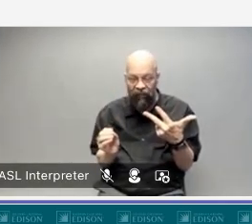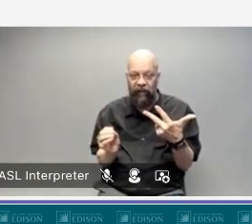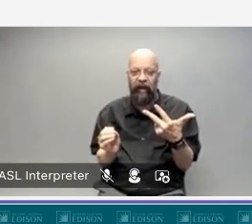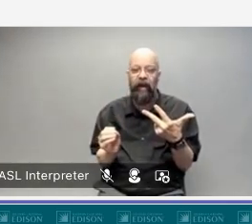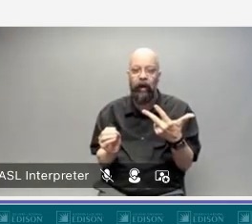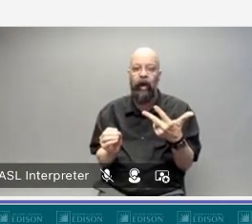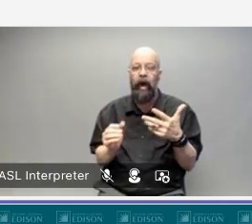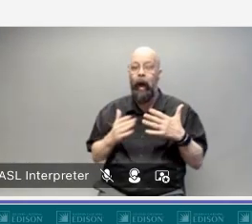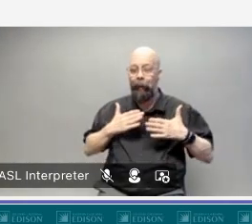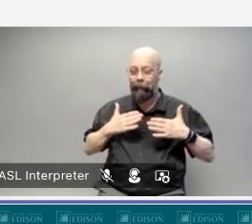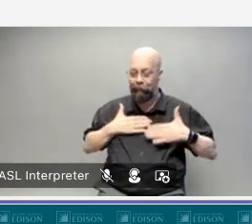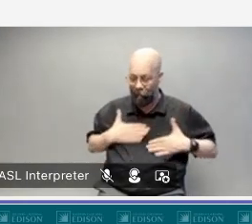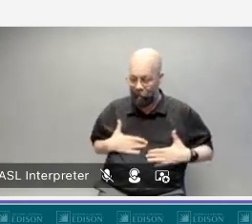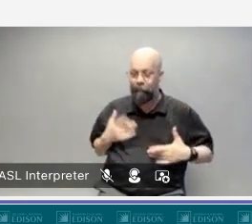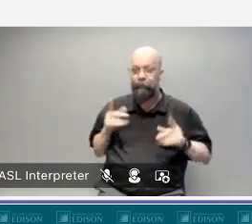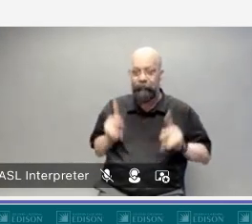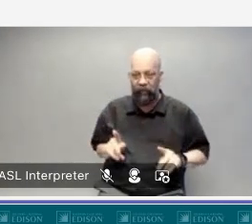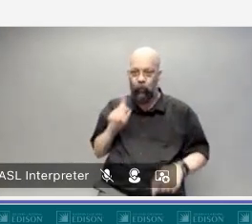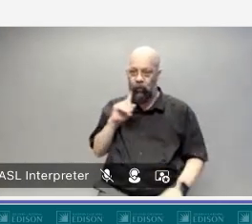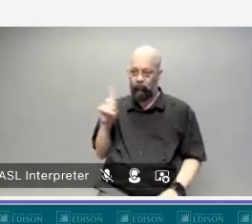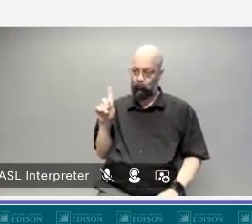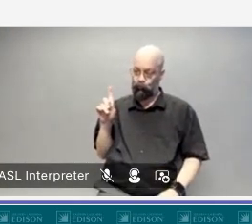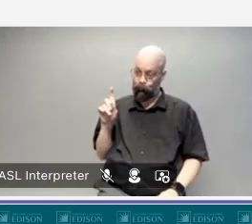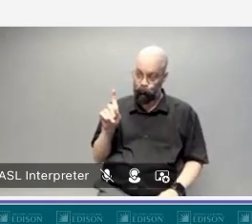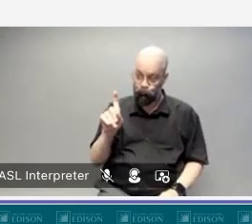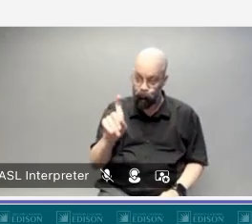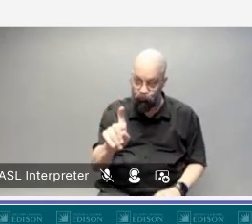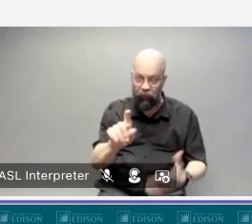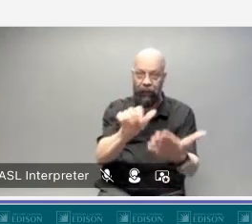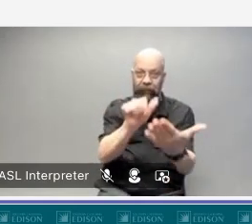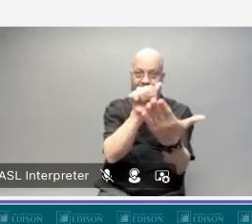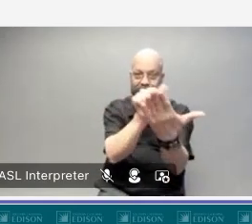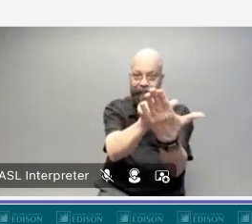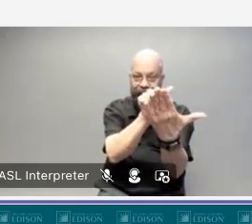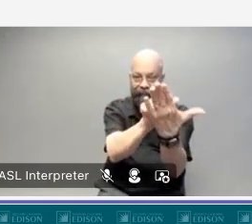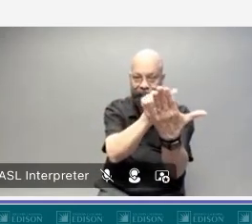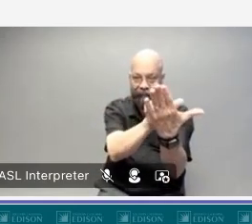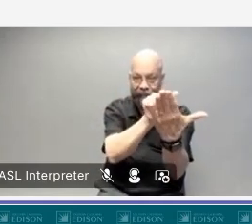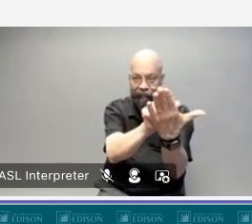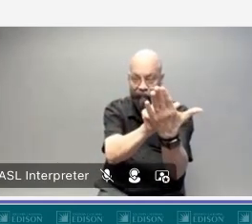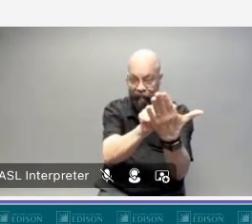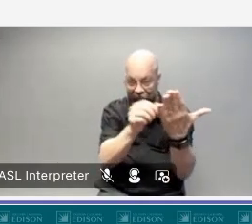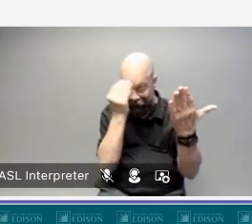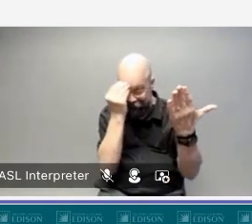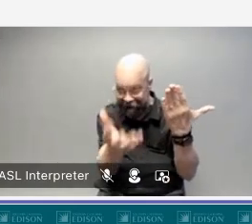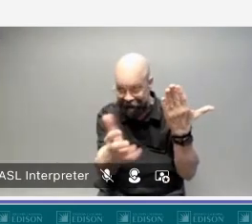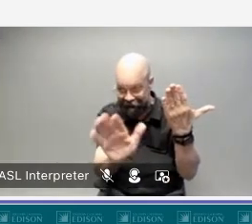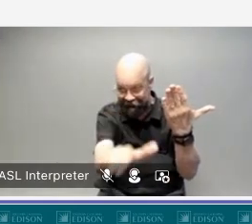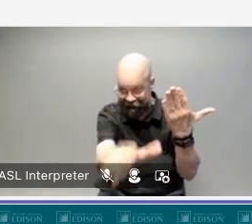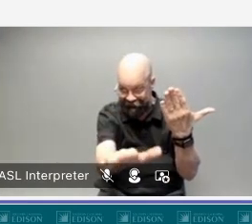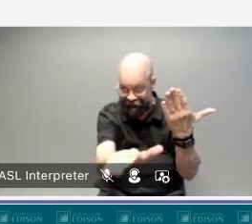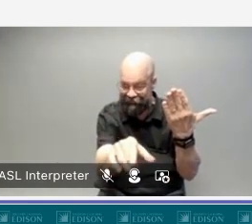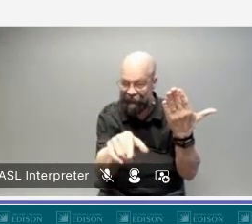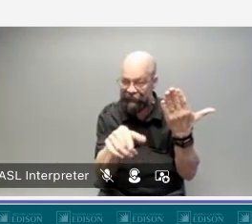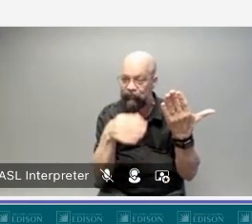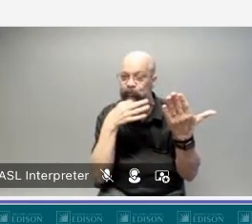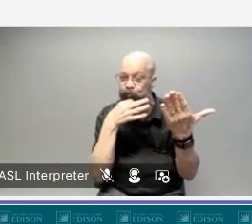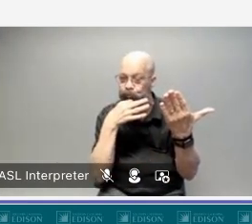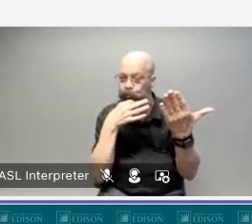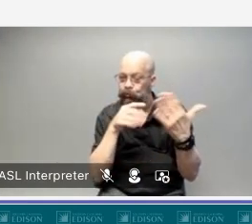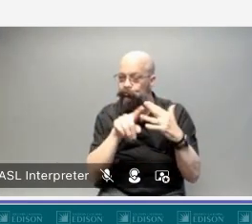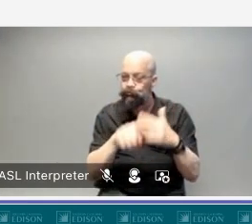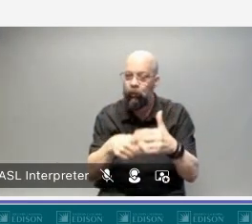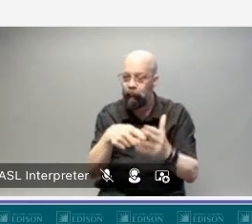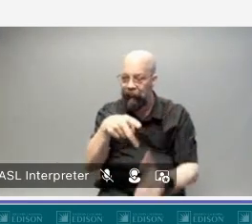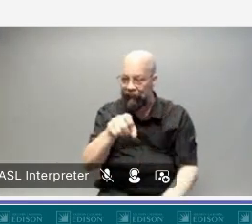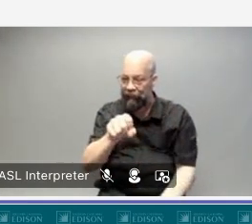a field service representative to do a physical door knock to make sure that they're notified of the pending PSPS